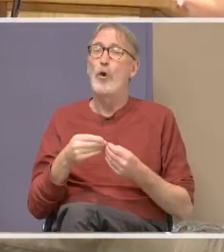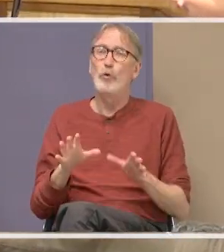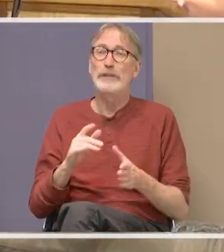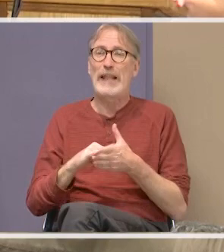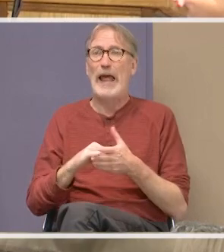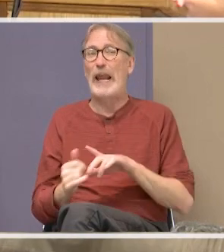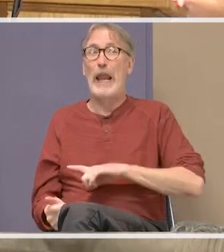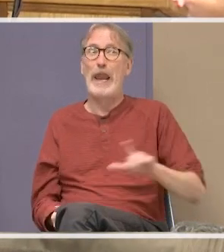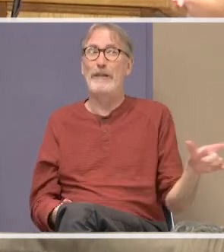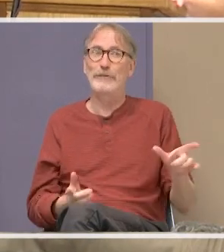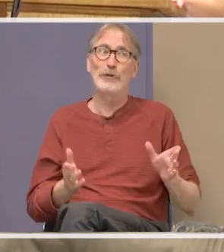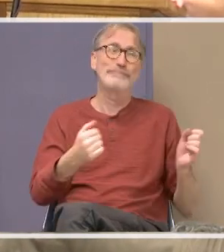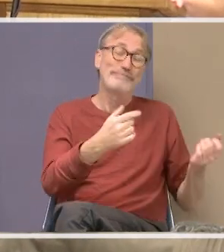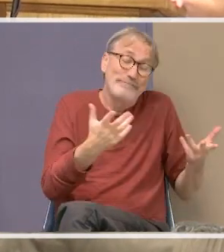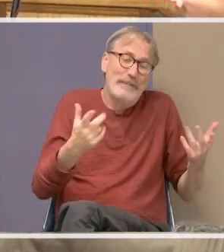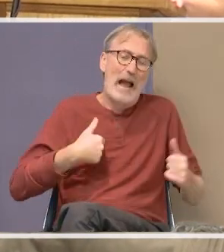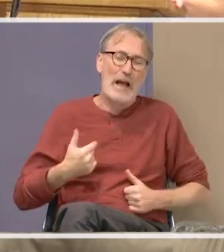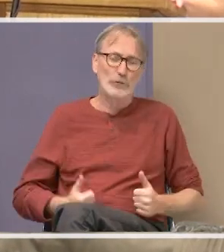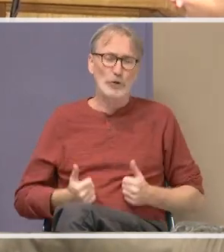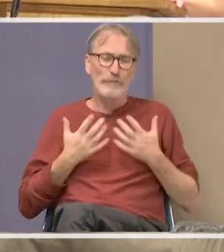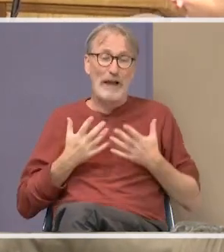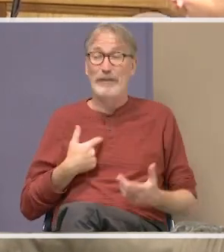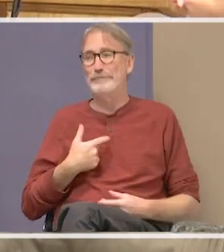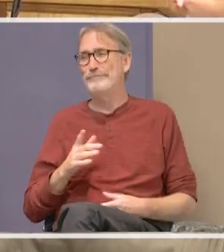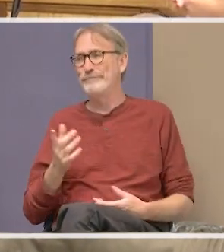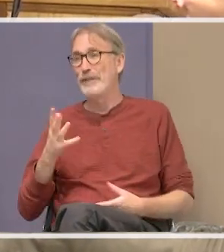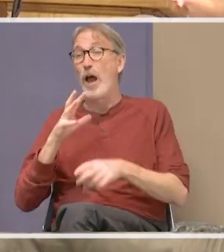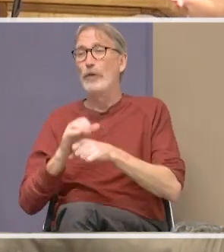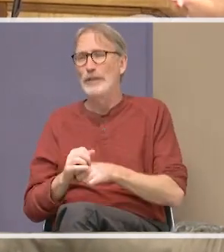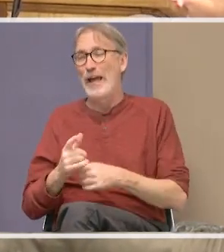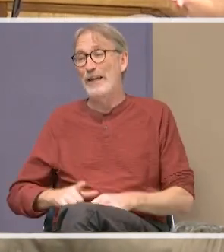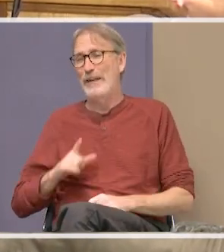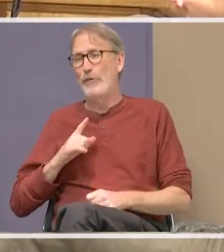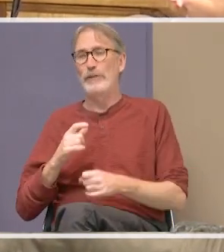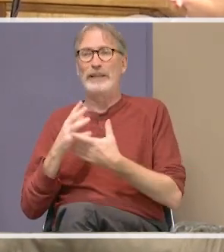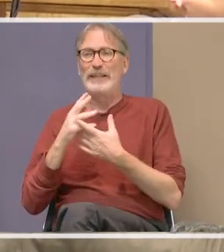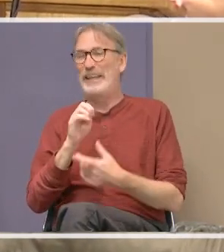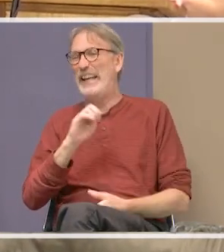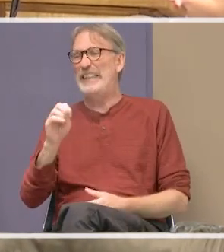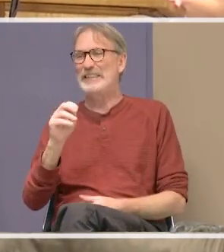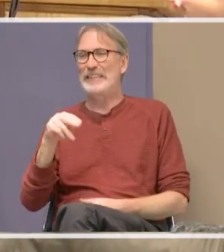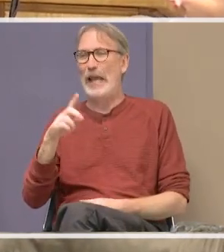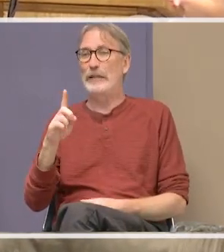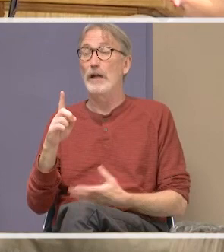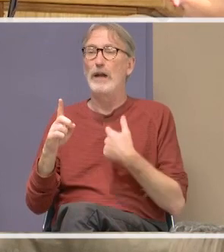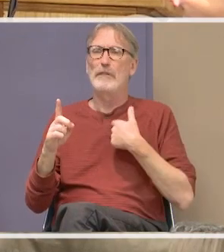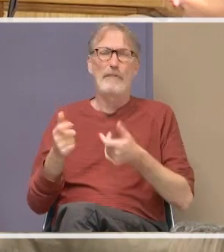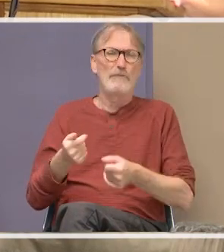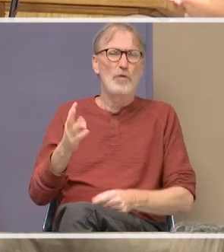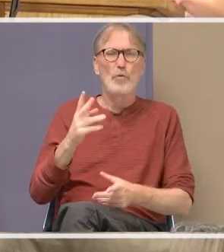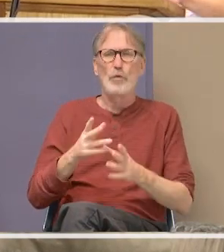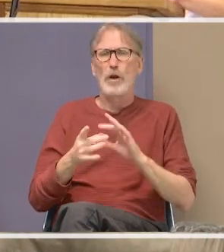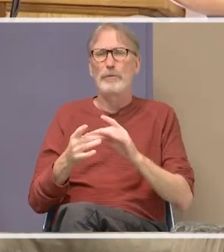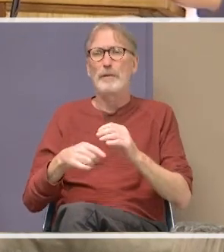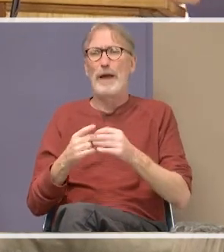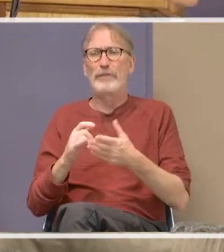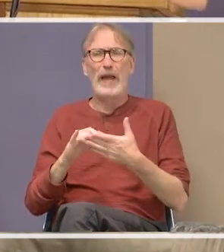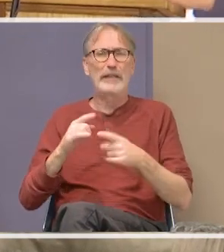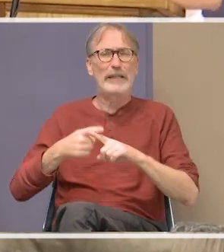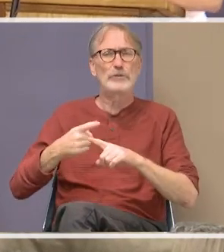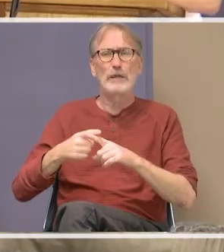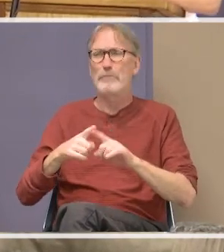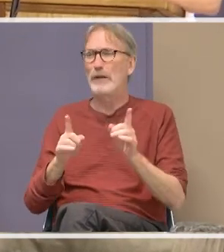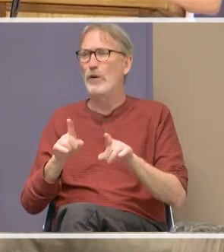live. I usually go down East End. Thank you. It's no big deal. I have a couple of comments about the intersection itself, but also then about